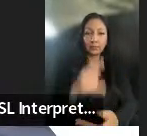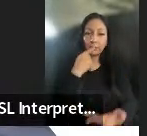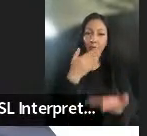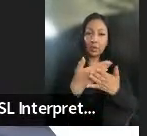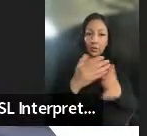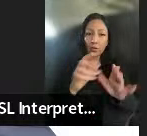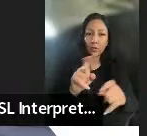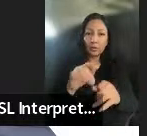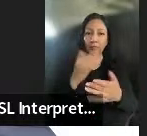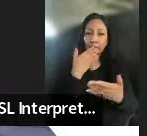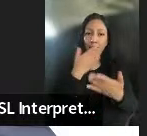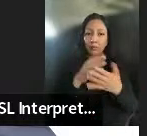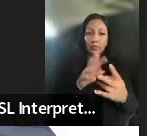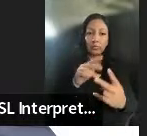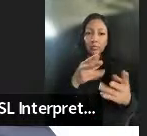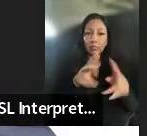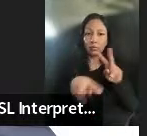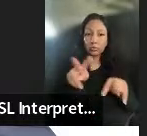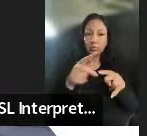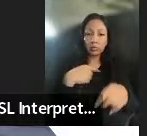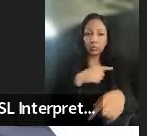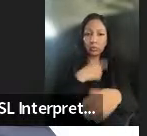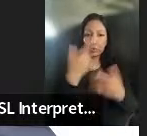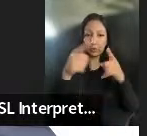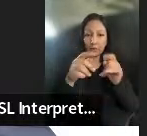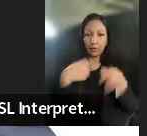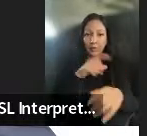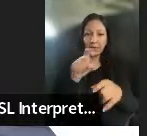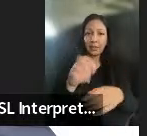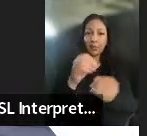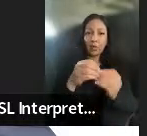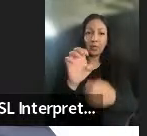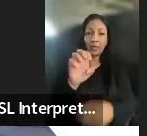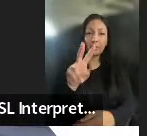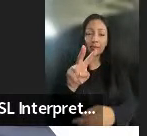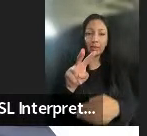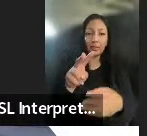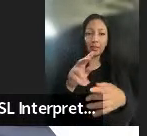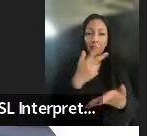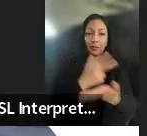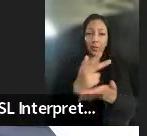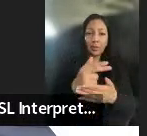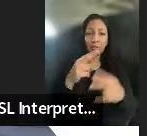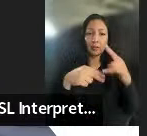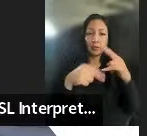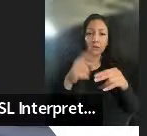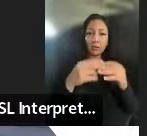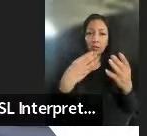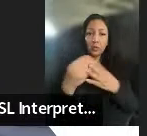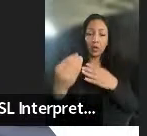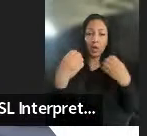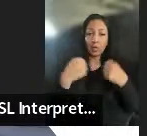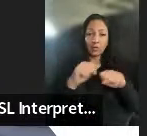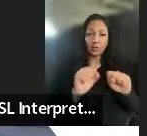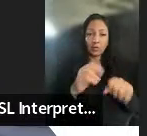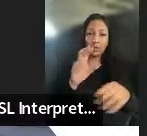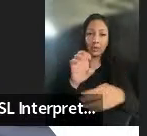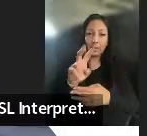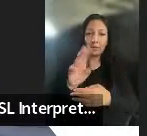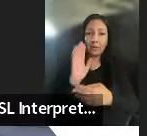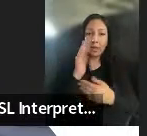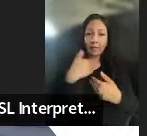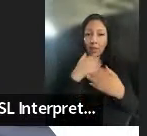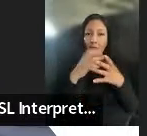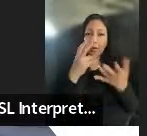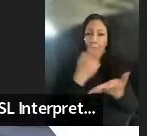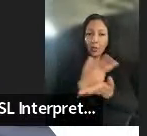of observations. I totally agree. We need more EV charging infrastructure. That includes more off-street EV charging infrastructure. There are a lot of parking spaces